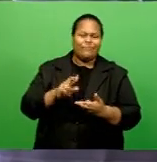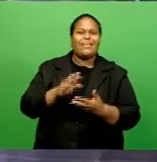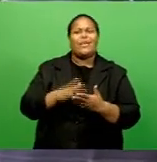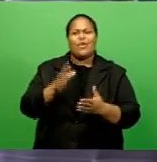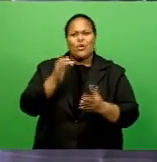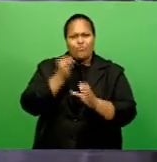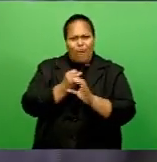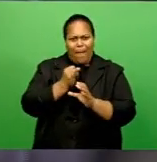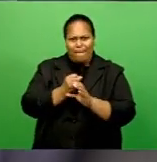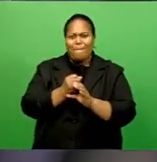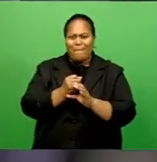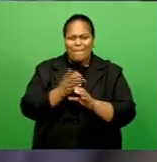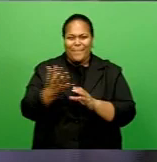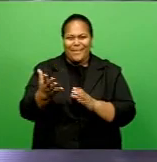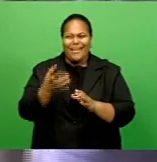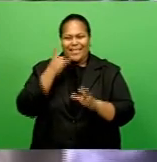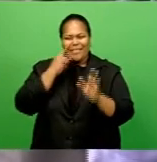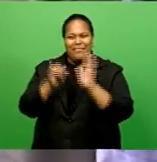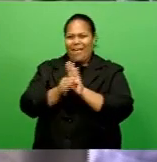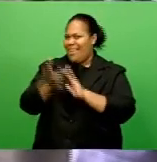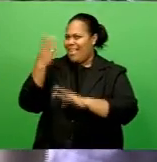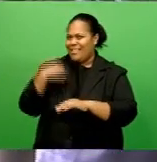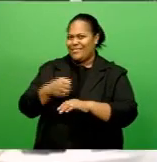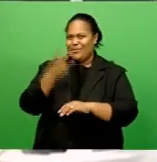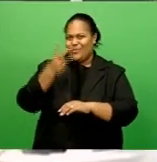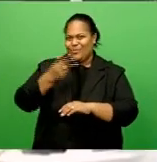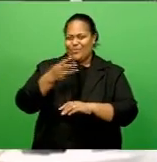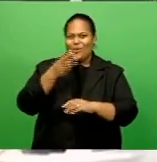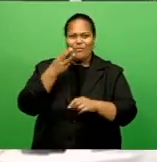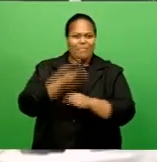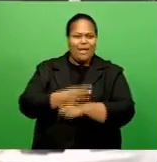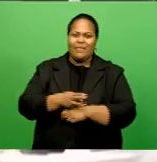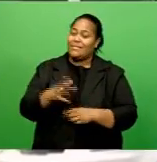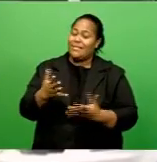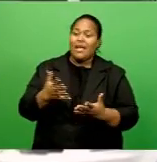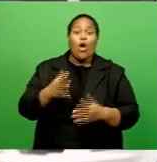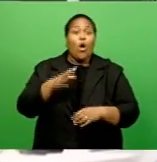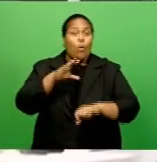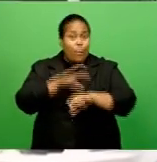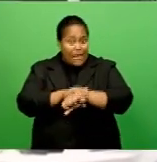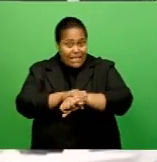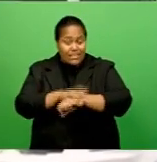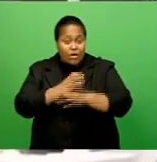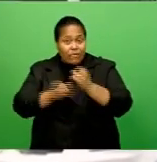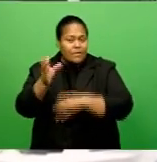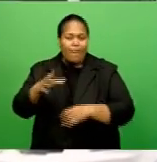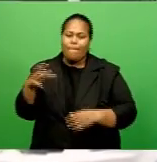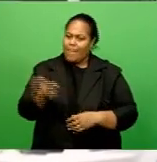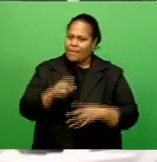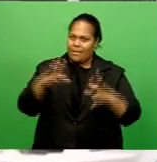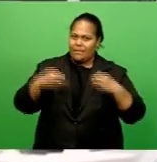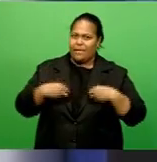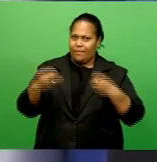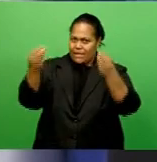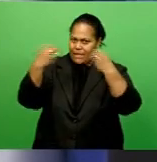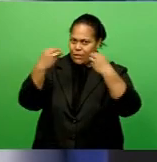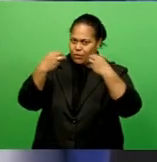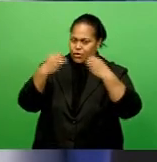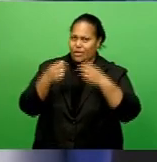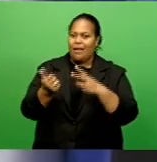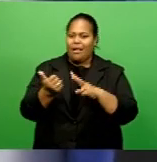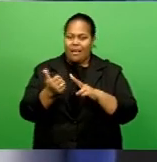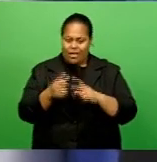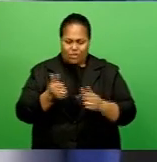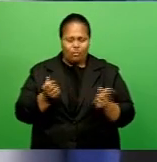months. The Acting Commissioner says police officers need to have a teachable attitude so they can adopt new practices and behavior.